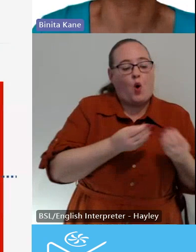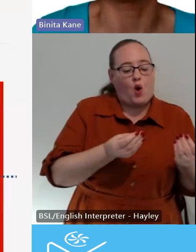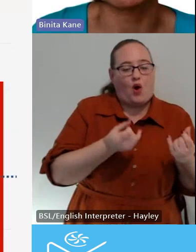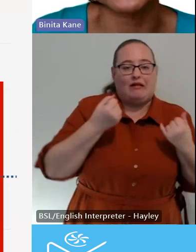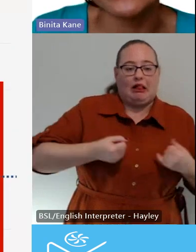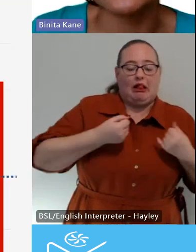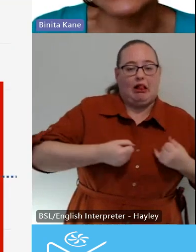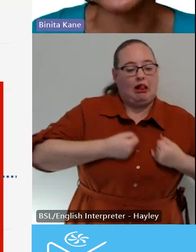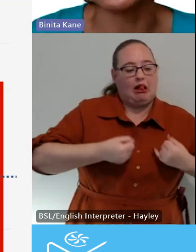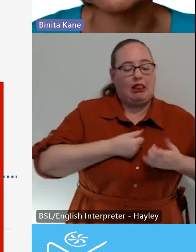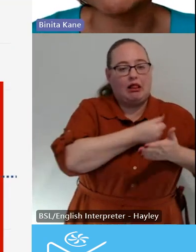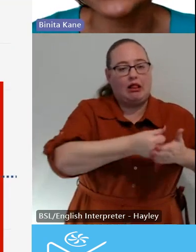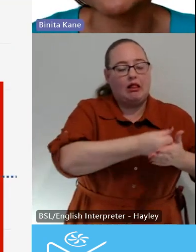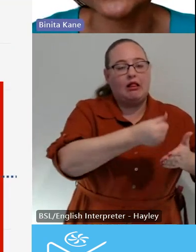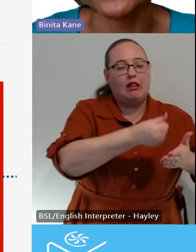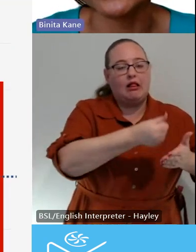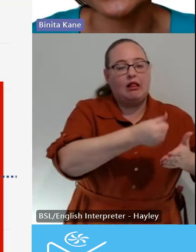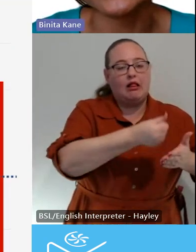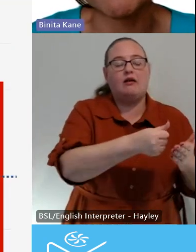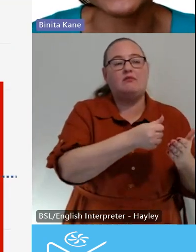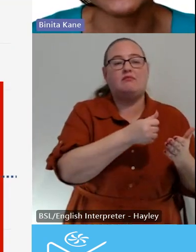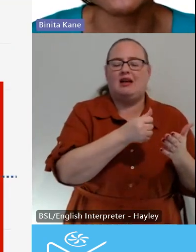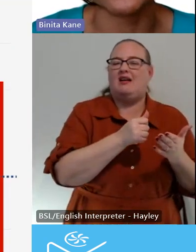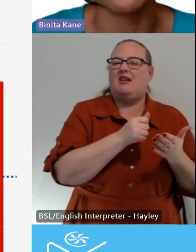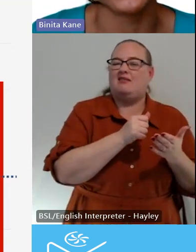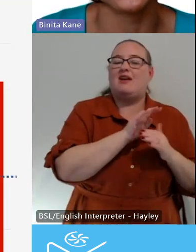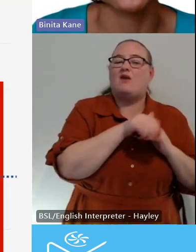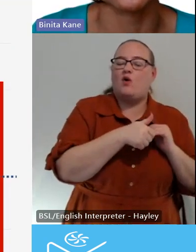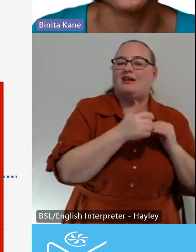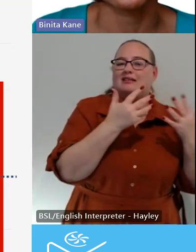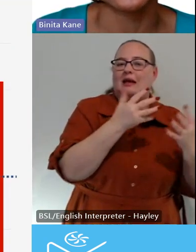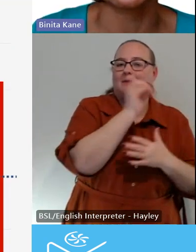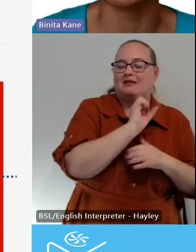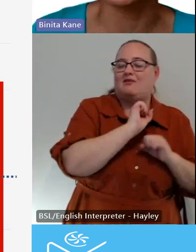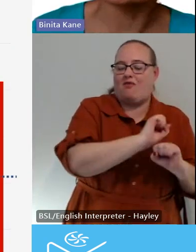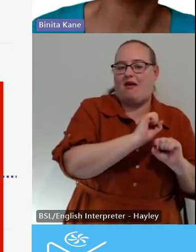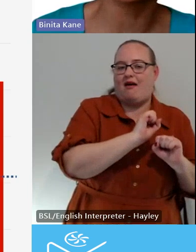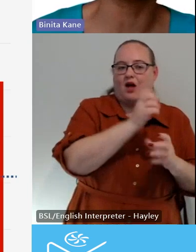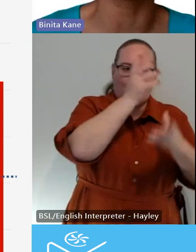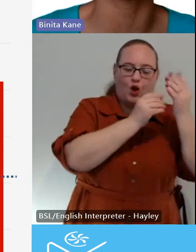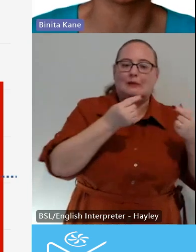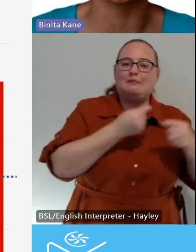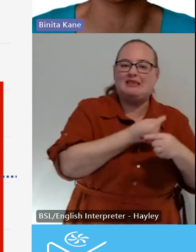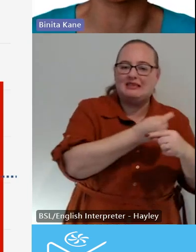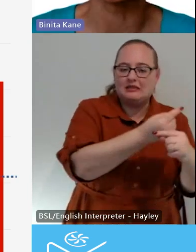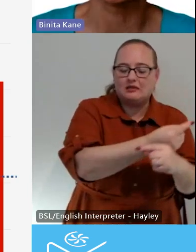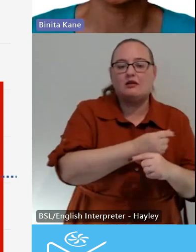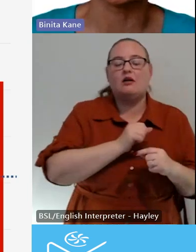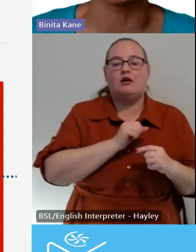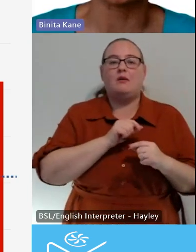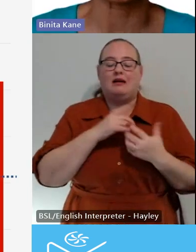they're counted as persistently absent if they miss more than 10% of their total sessions. And this will, of course, be